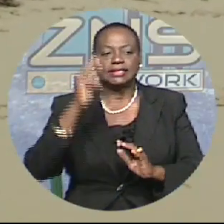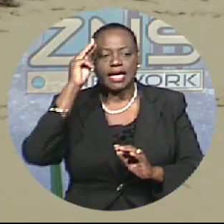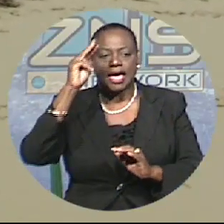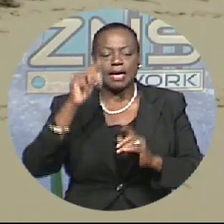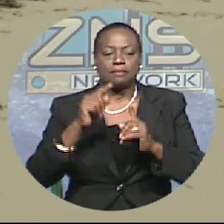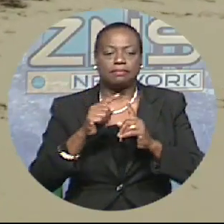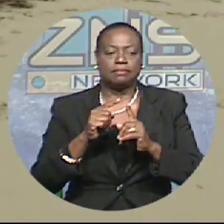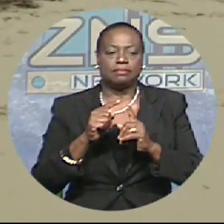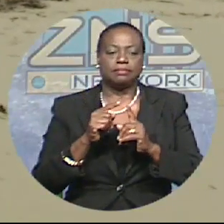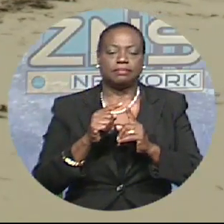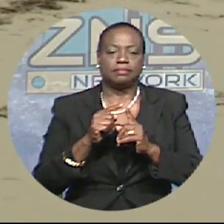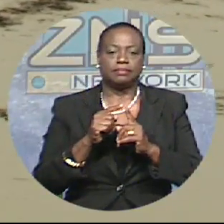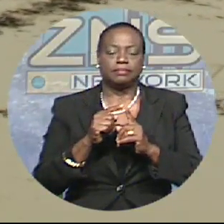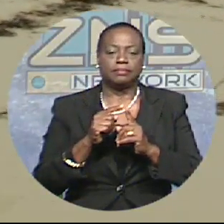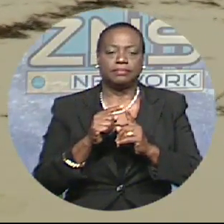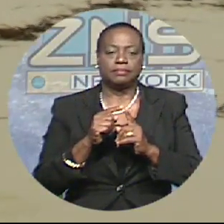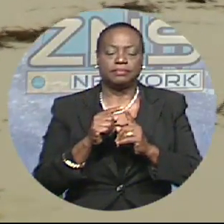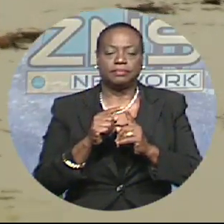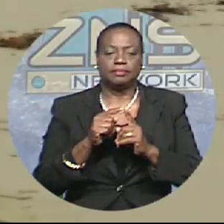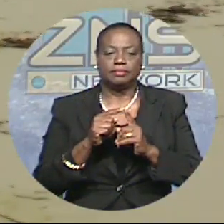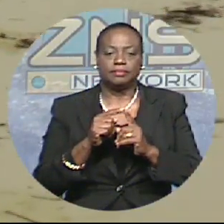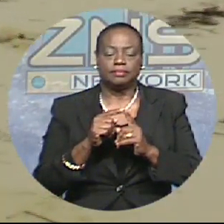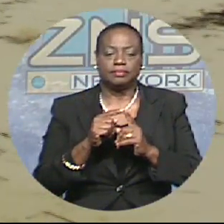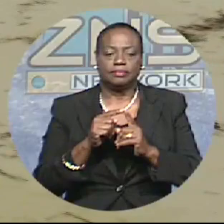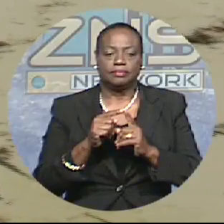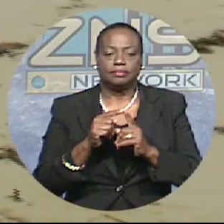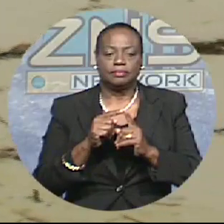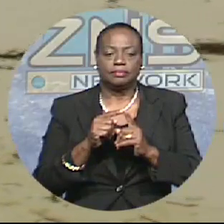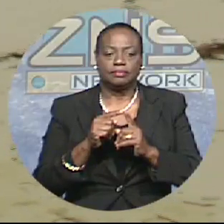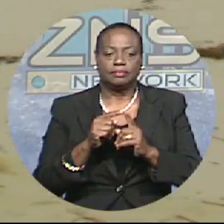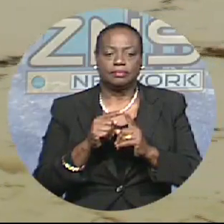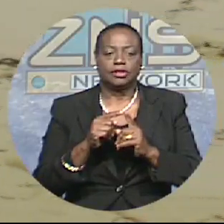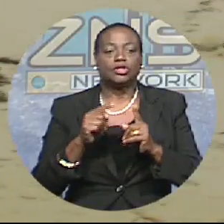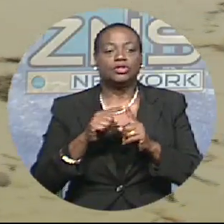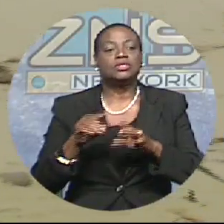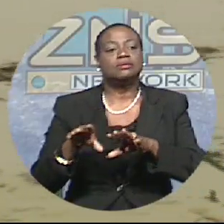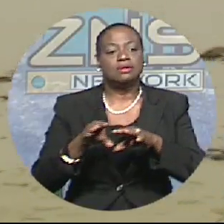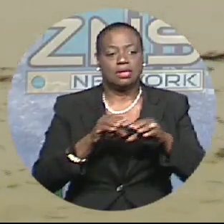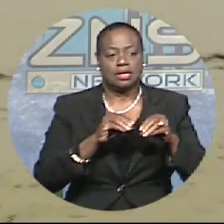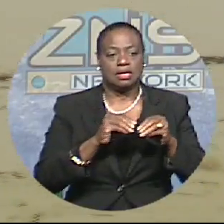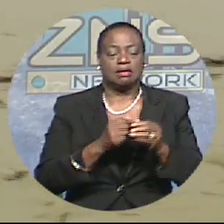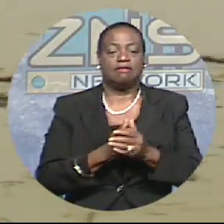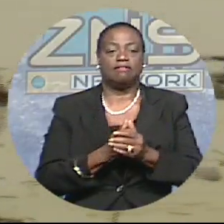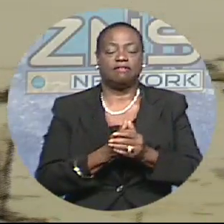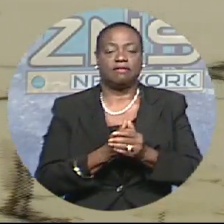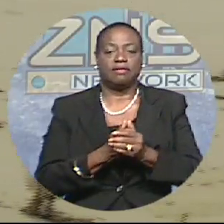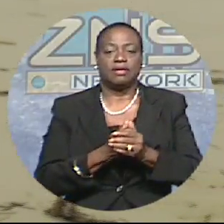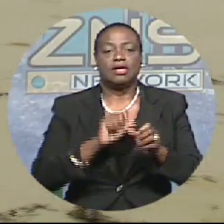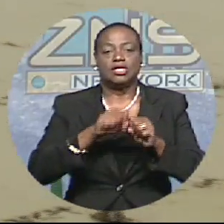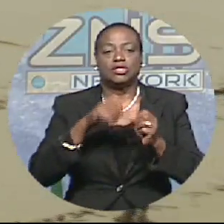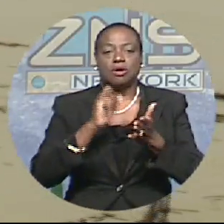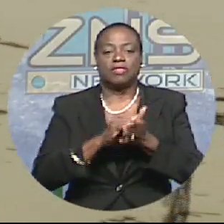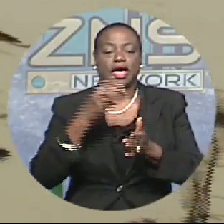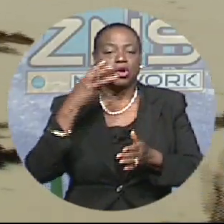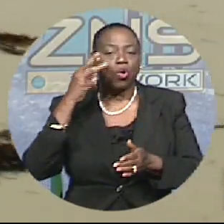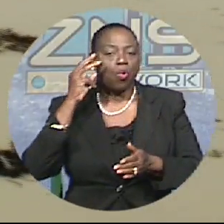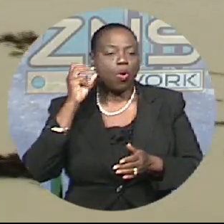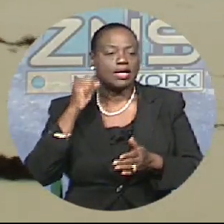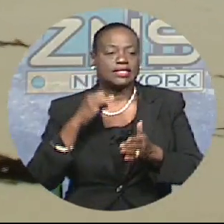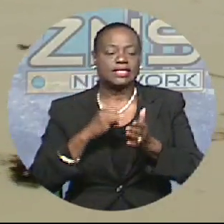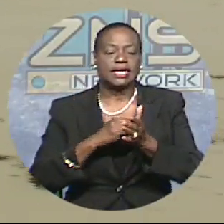you know, when he have gotten a little amount of sand to leave. So that was it. The council was